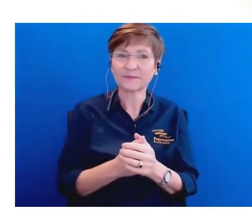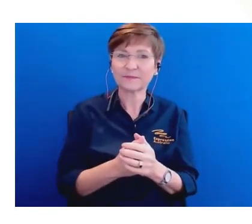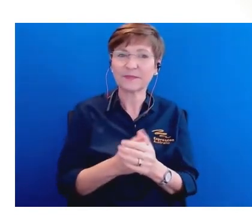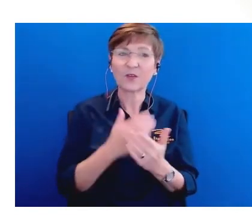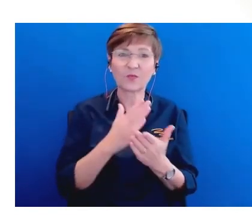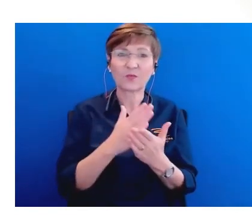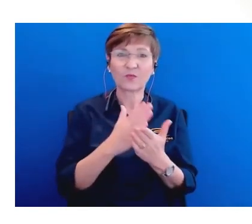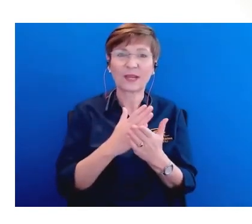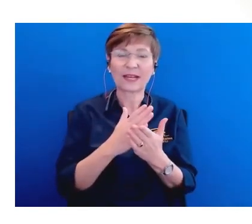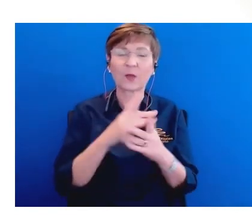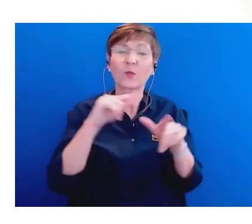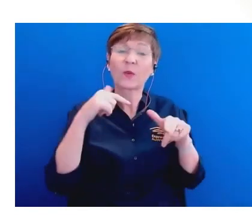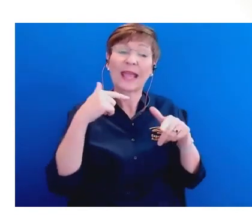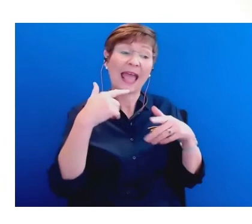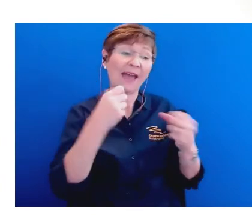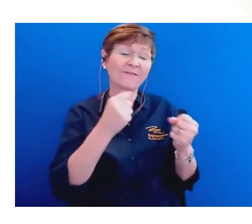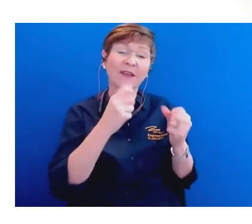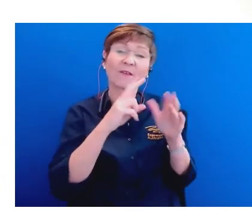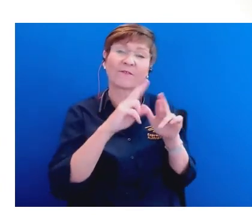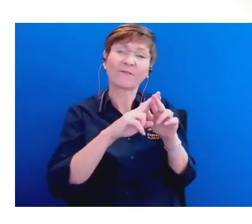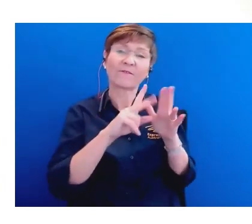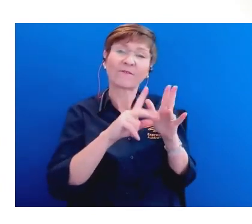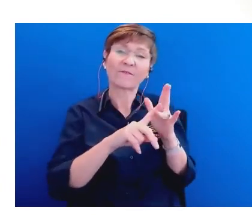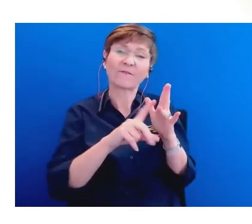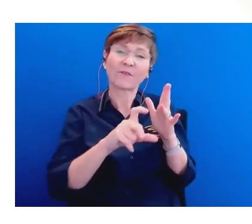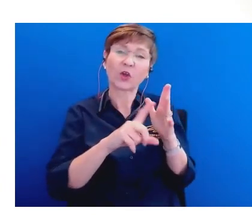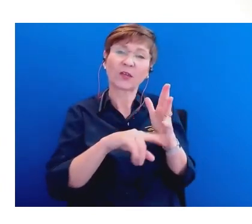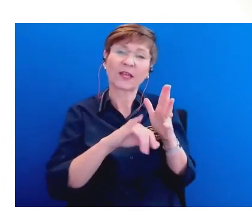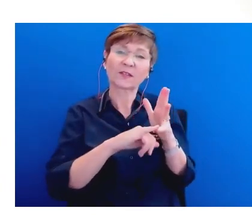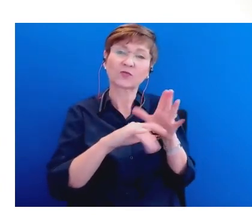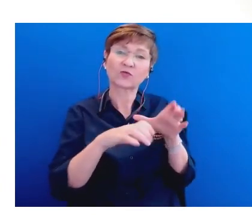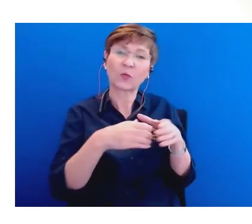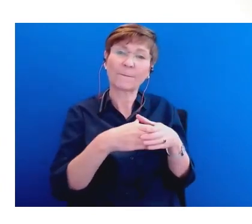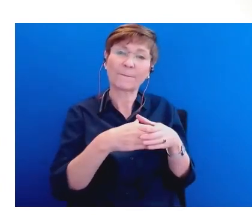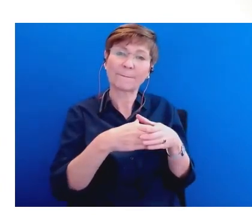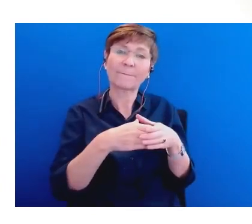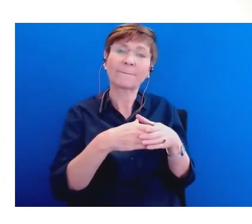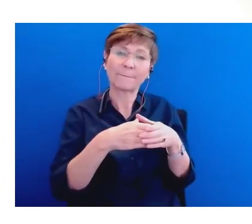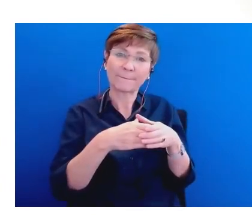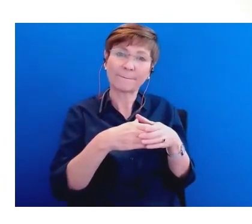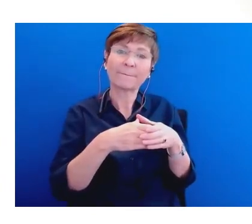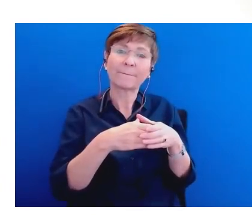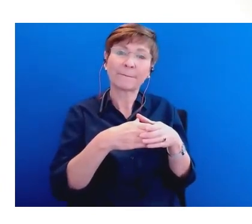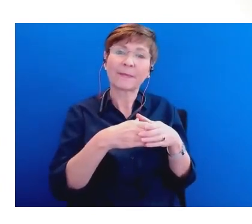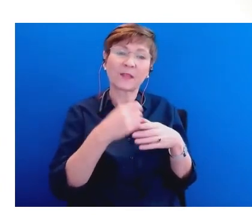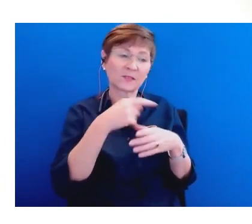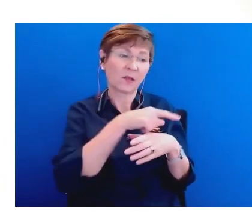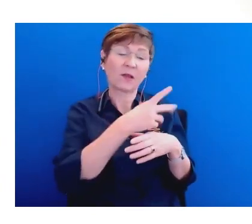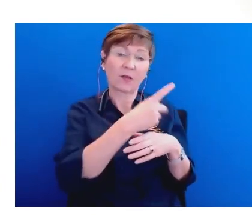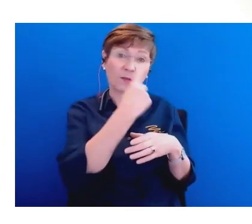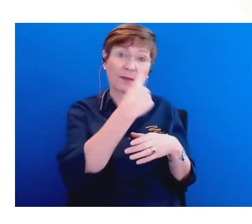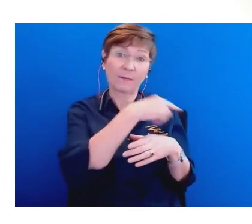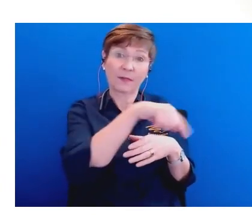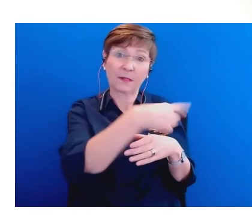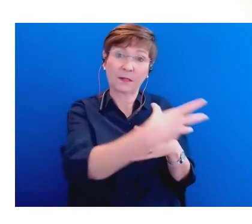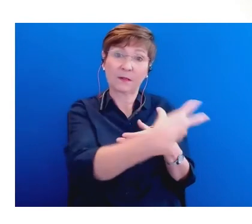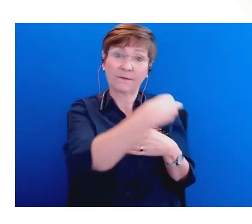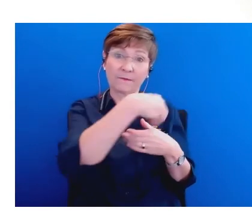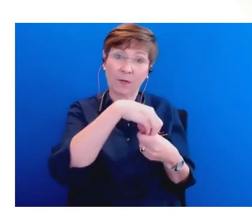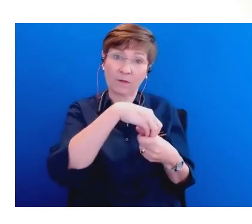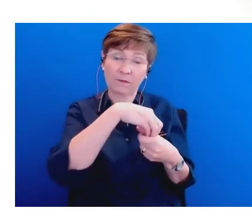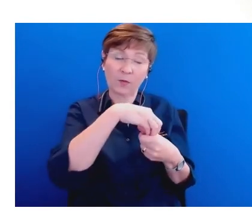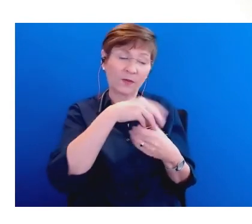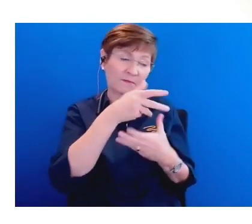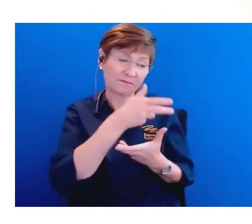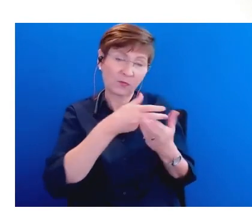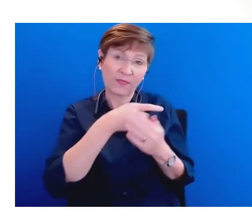group participants, that one really important element of accessibility that isn't always remembered is that not everyone has